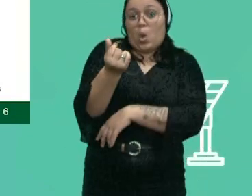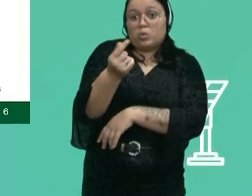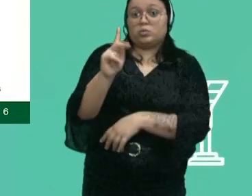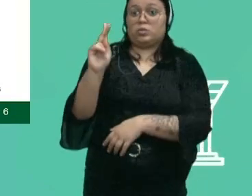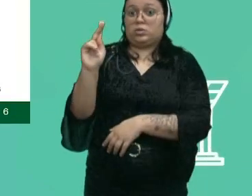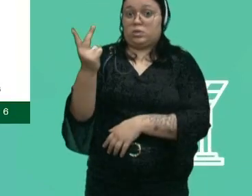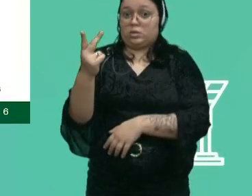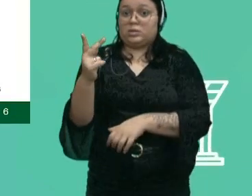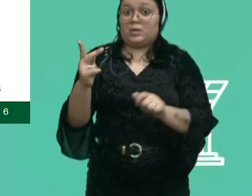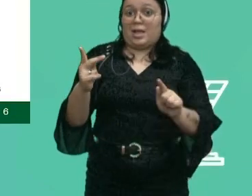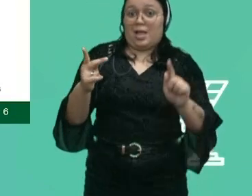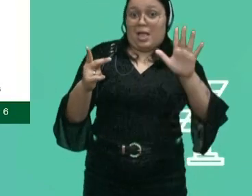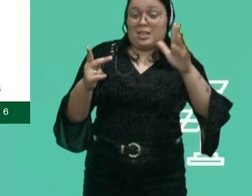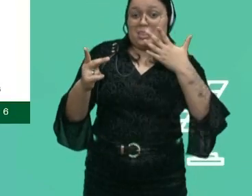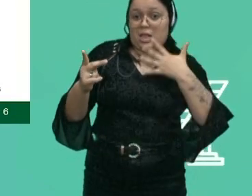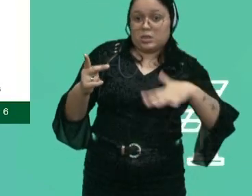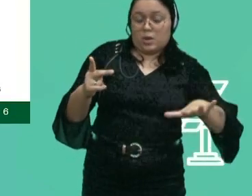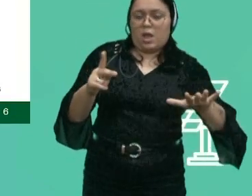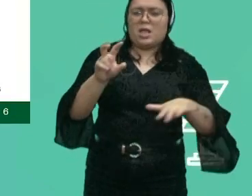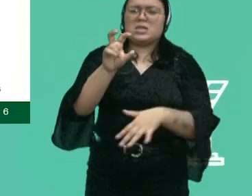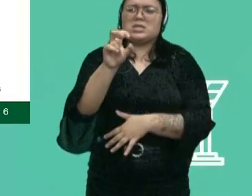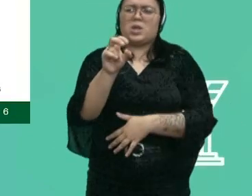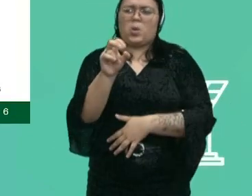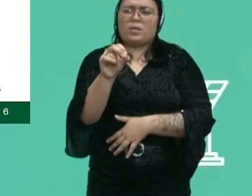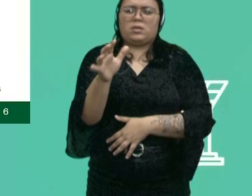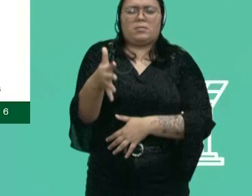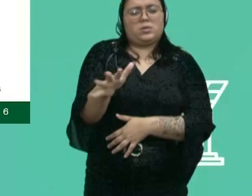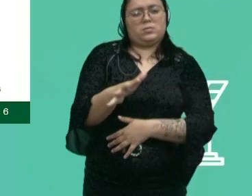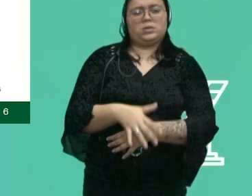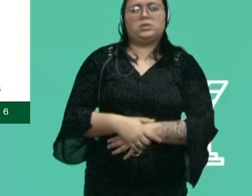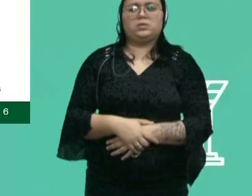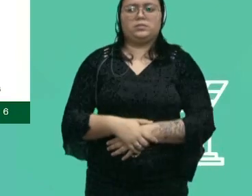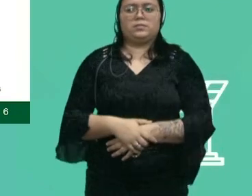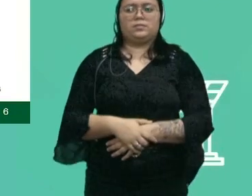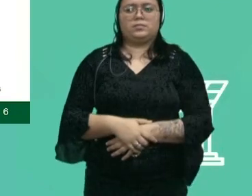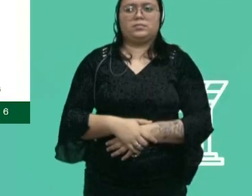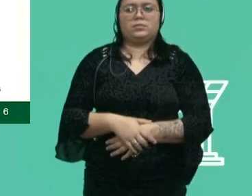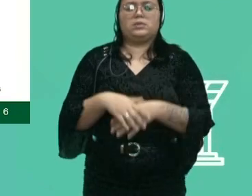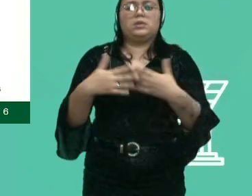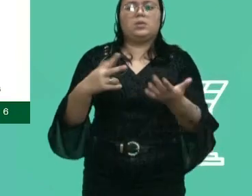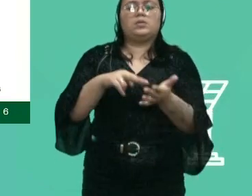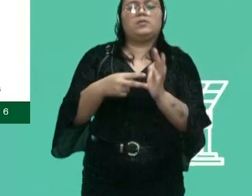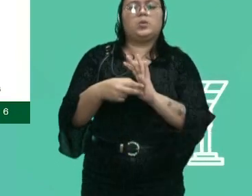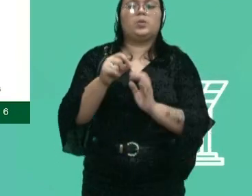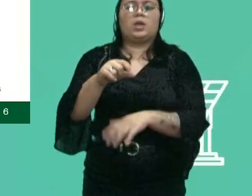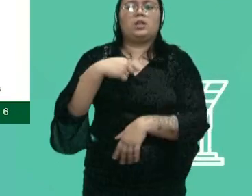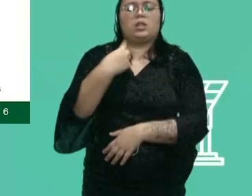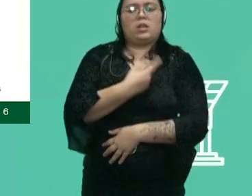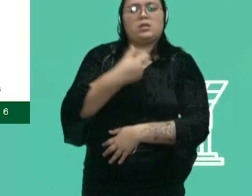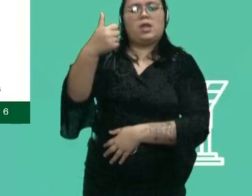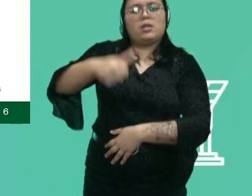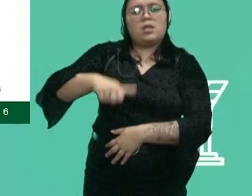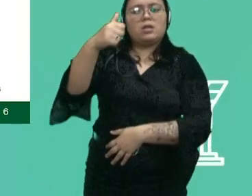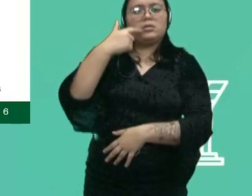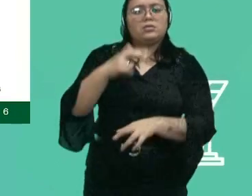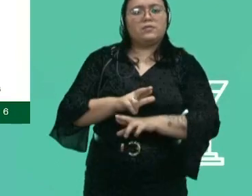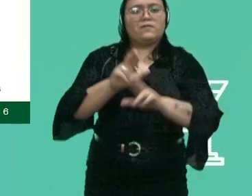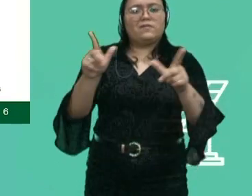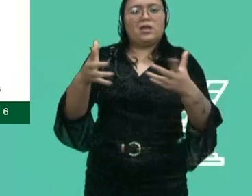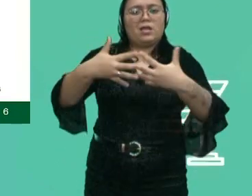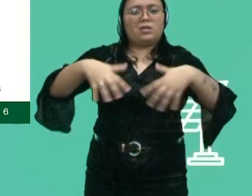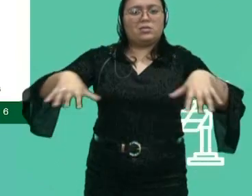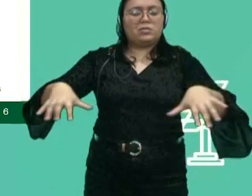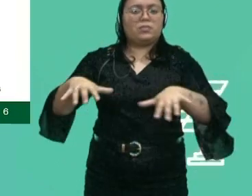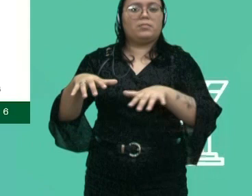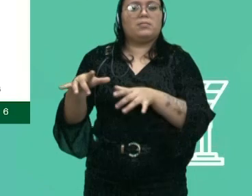about $1.50, low-cost natural gas. And so we're looking at various market segments and what's needed to be